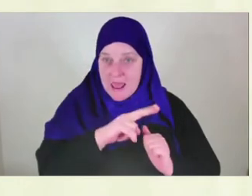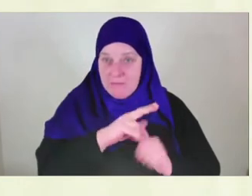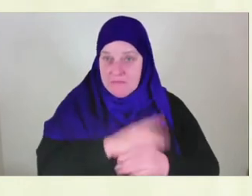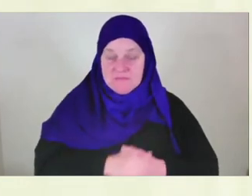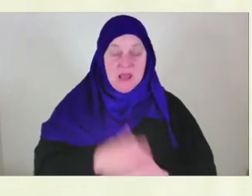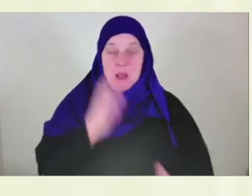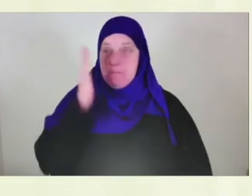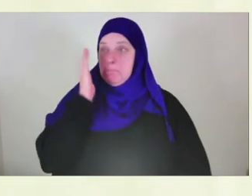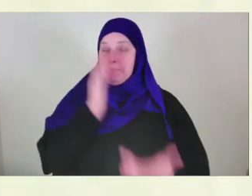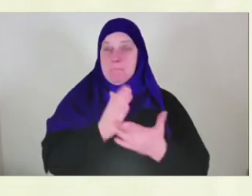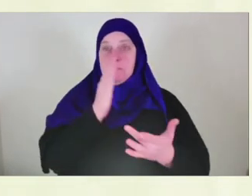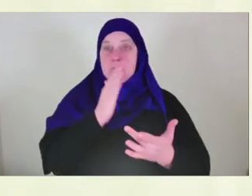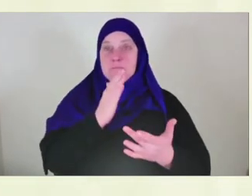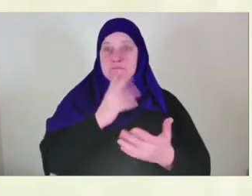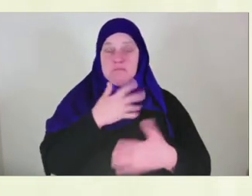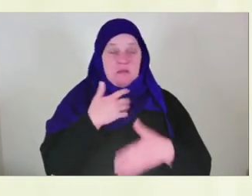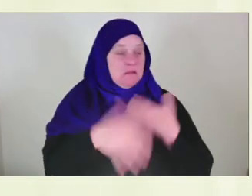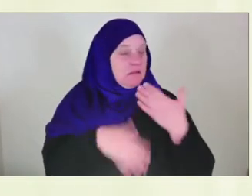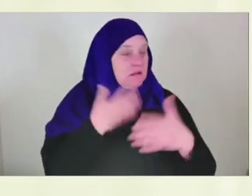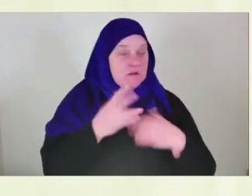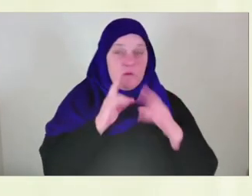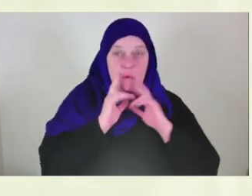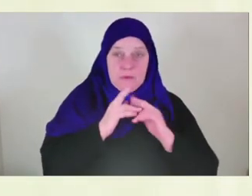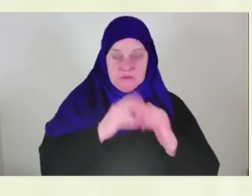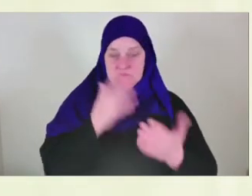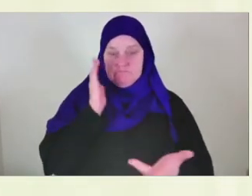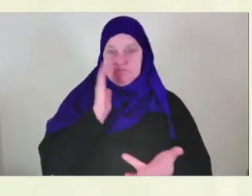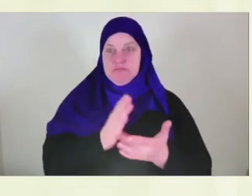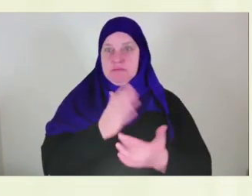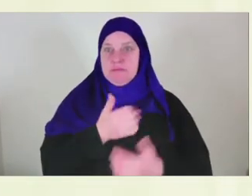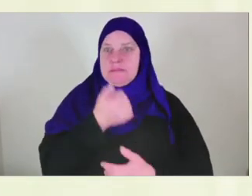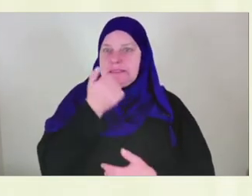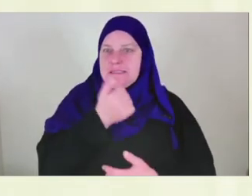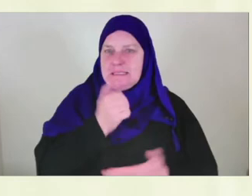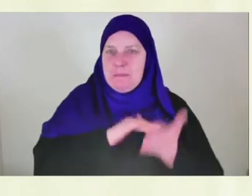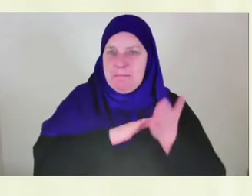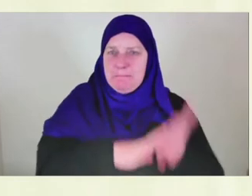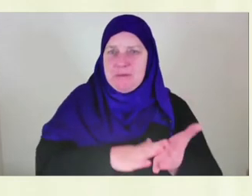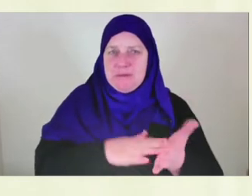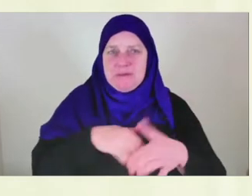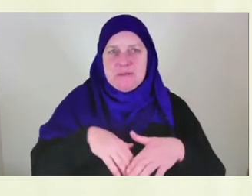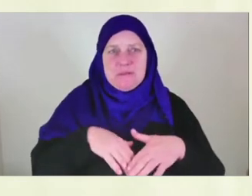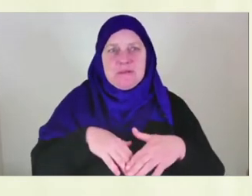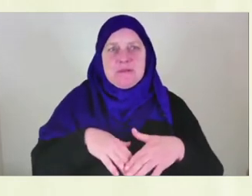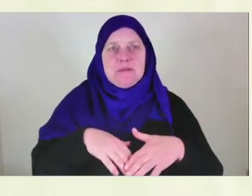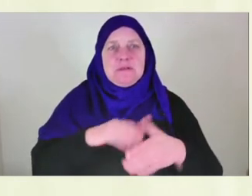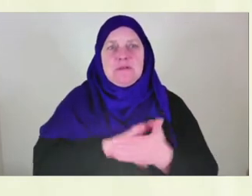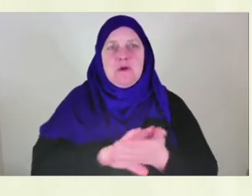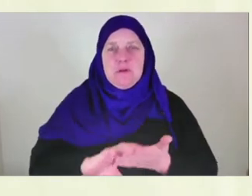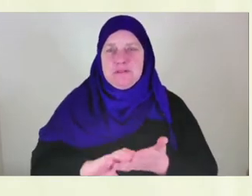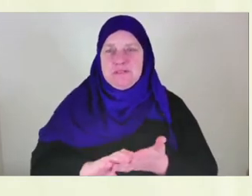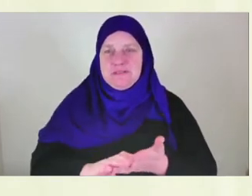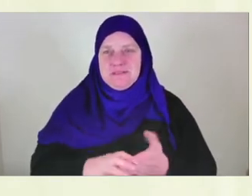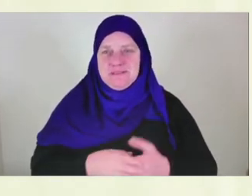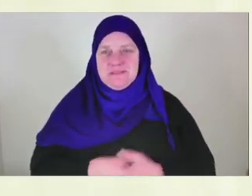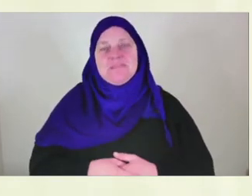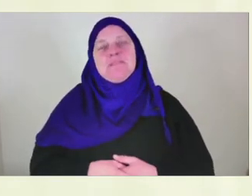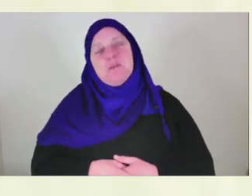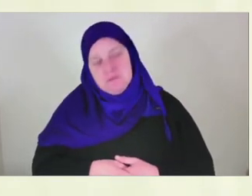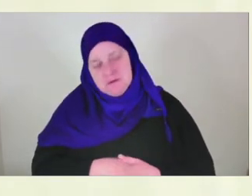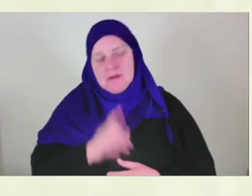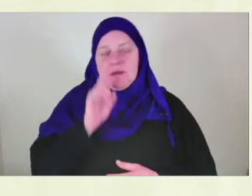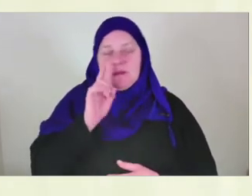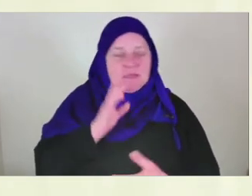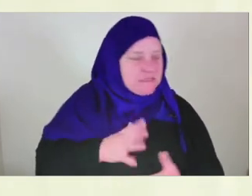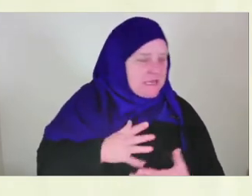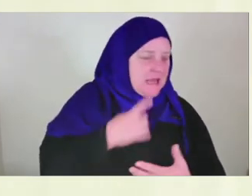is the one that gives you this money, says you have to pay khums on it. And it's not from the hard work. How many fields do